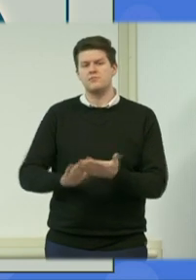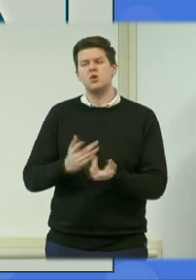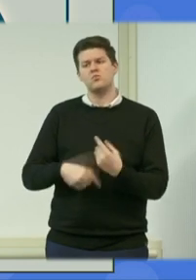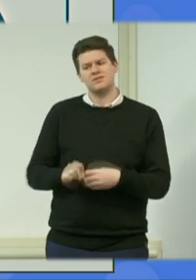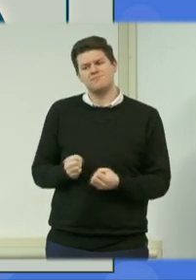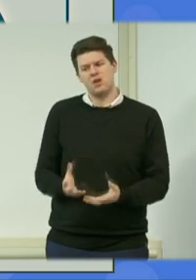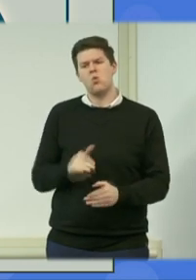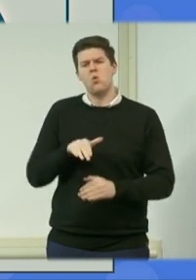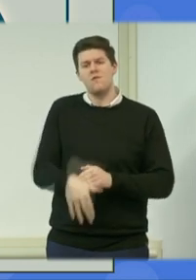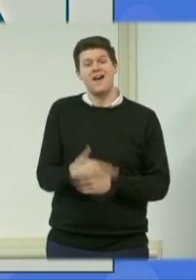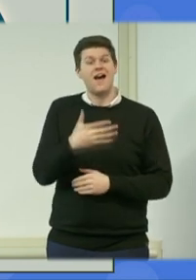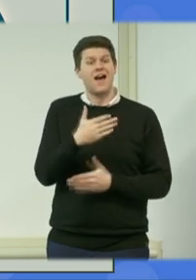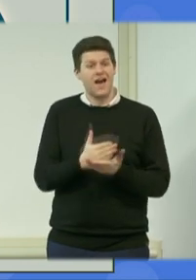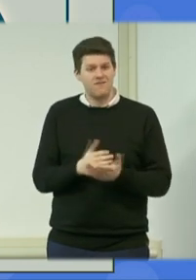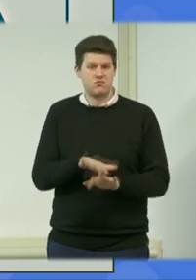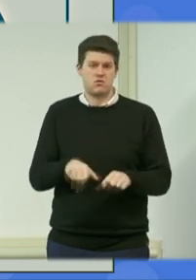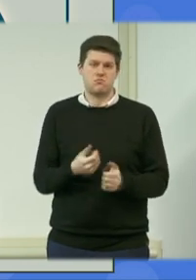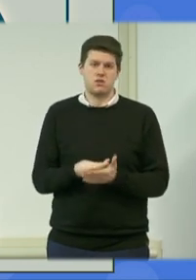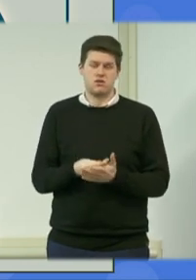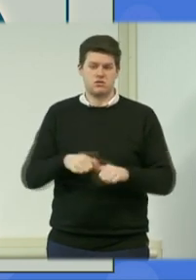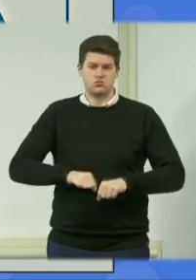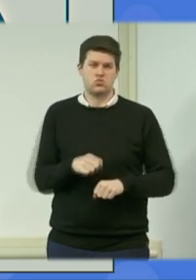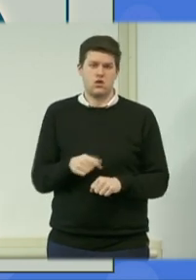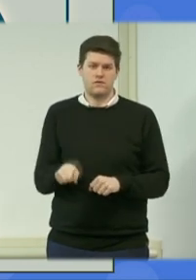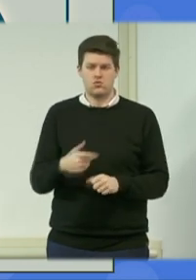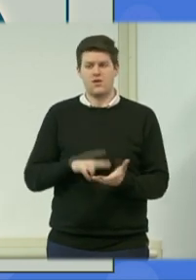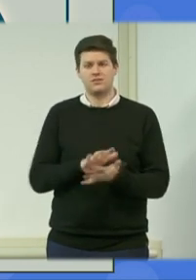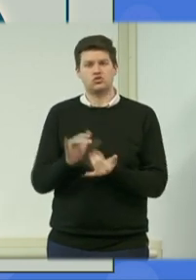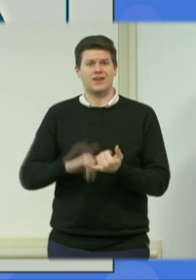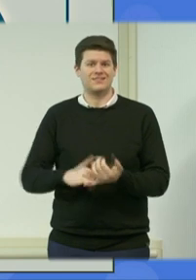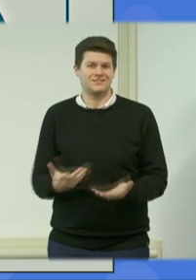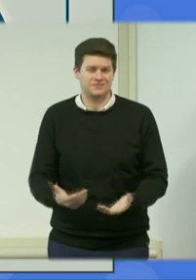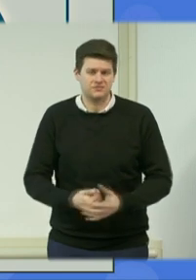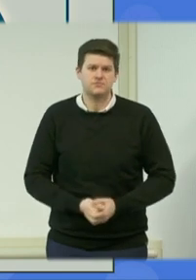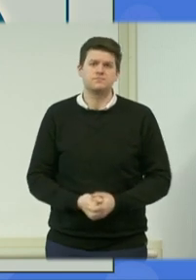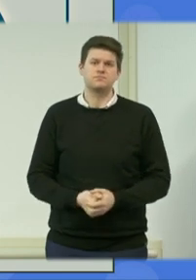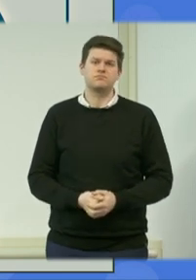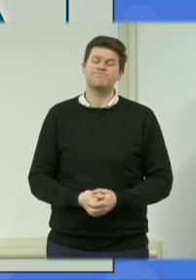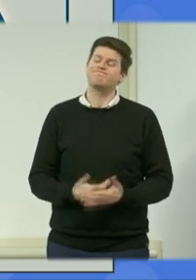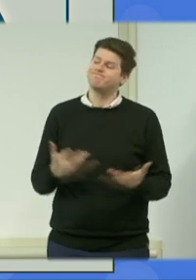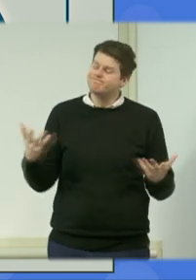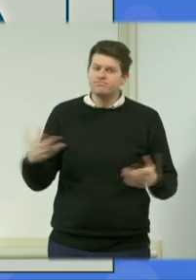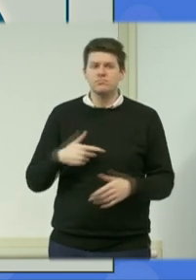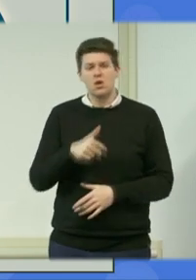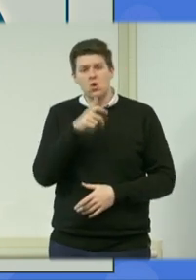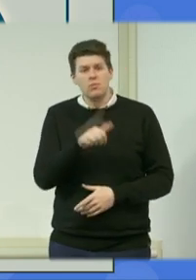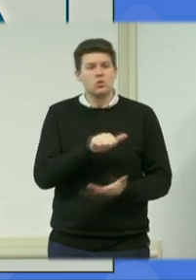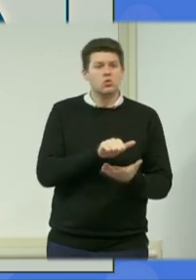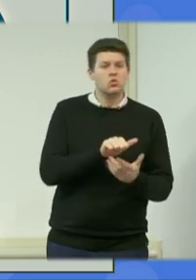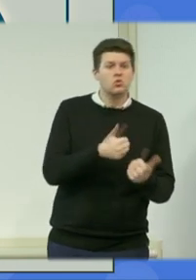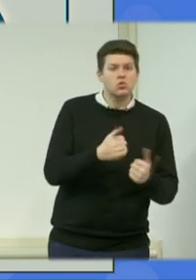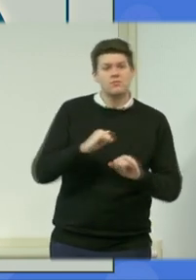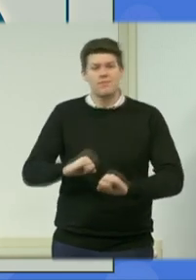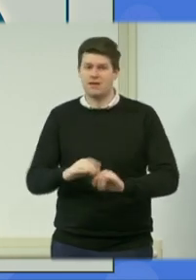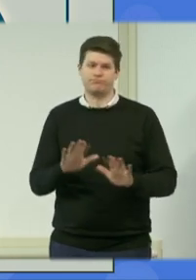of the available budget in Scotland on the NHS. As I say, I make no comment about whether that's a good thing or a bad